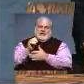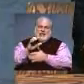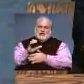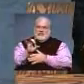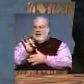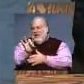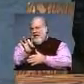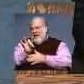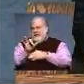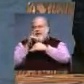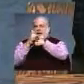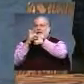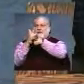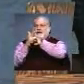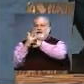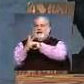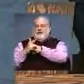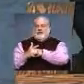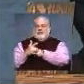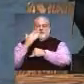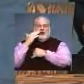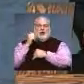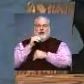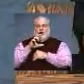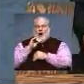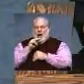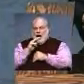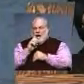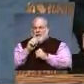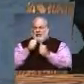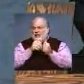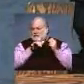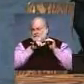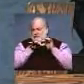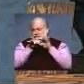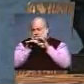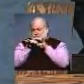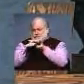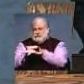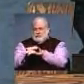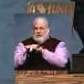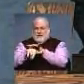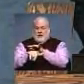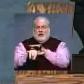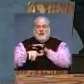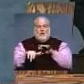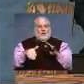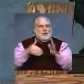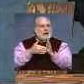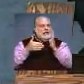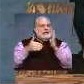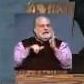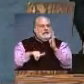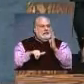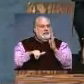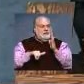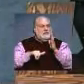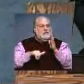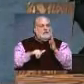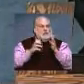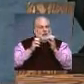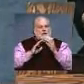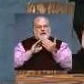all empty because of the crime and the things that came in with that concentration of apartments. That's what we're against. We want to build a